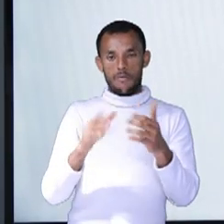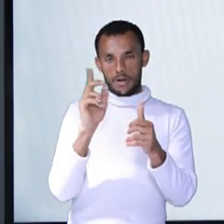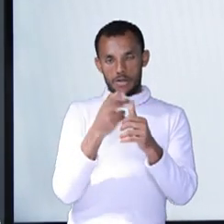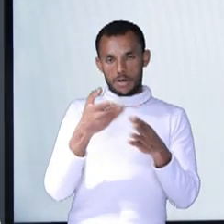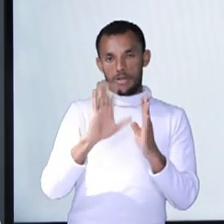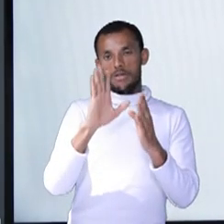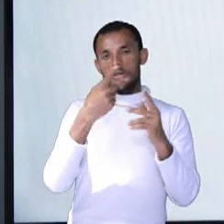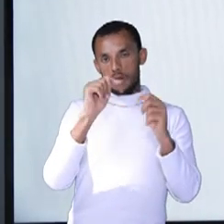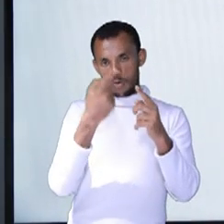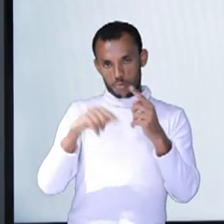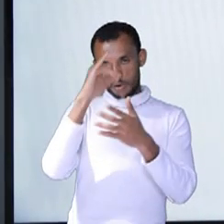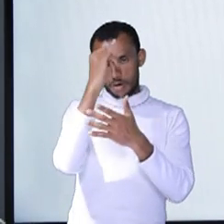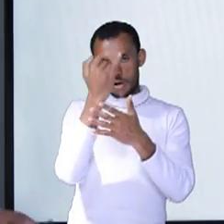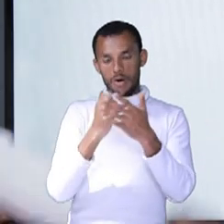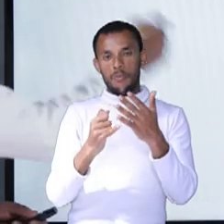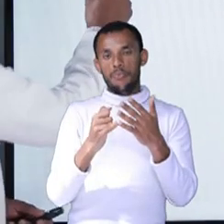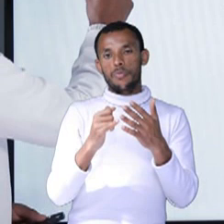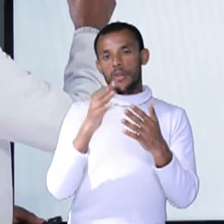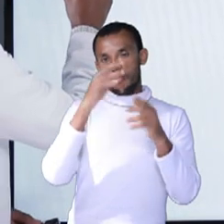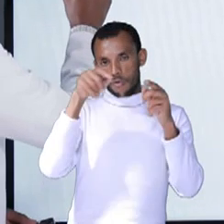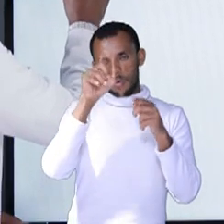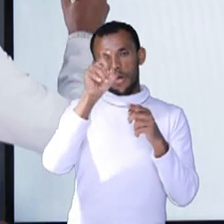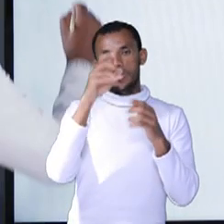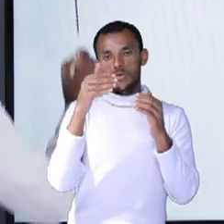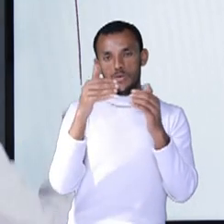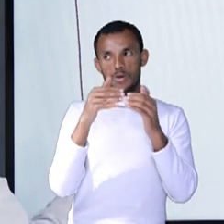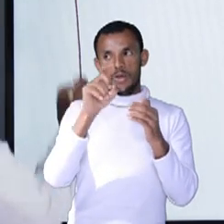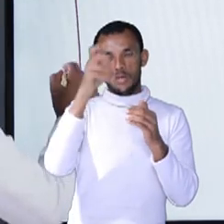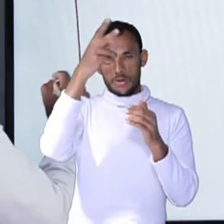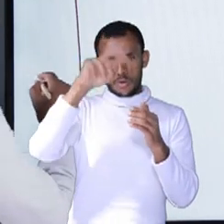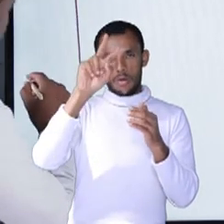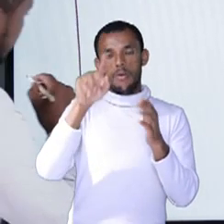graph of f of x is equal to x squared minus 1. Look the graph,